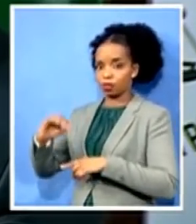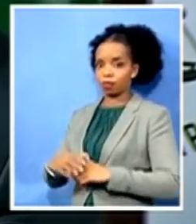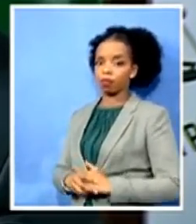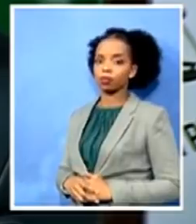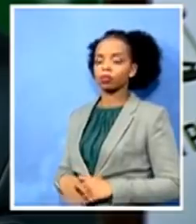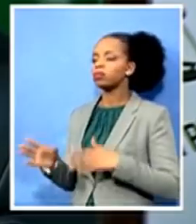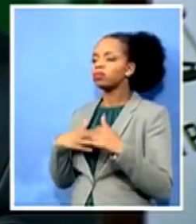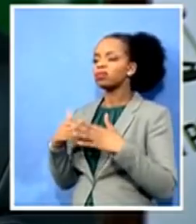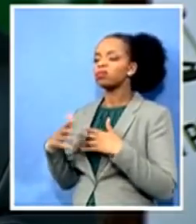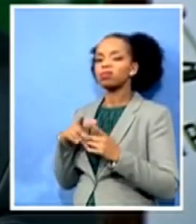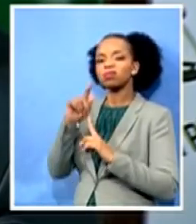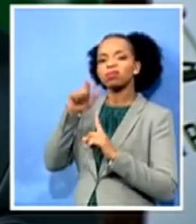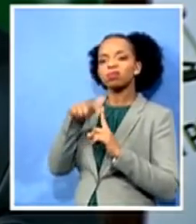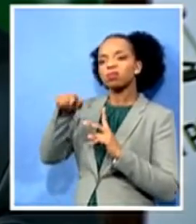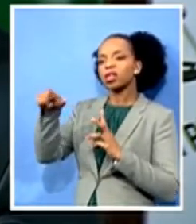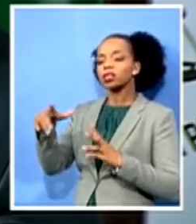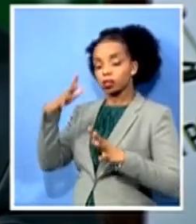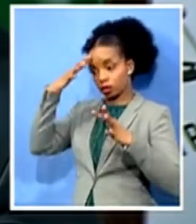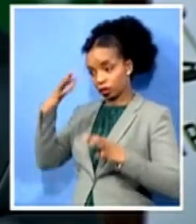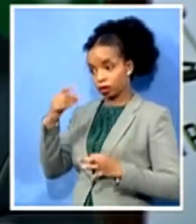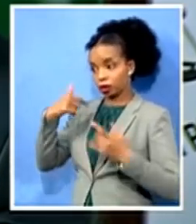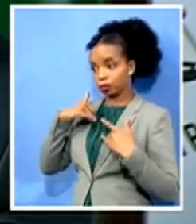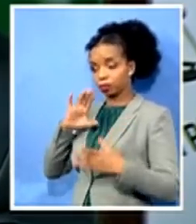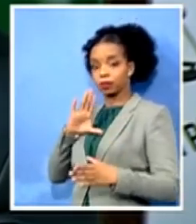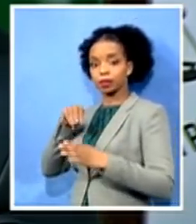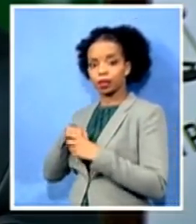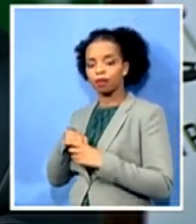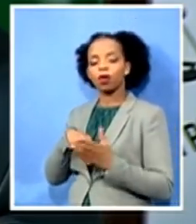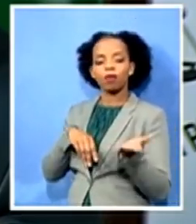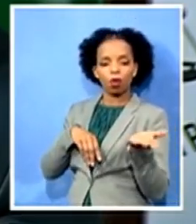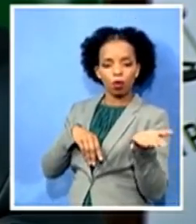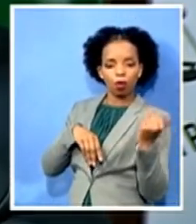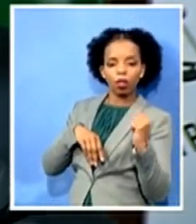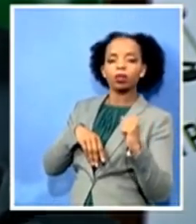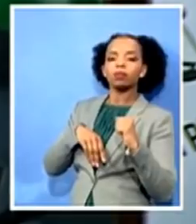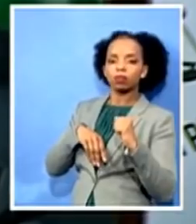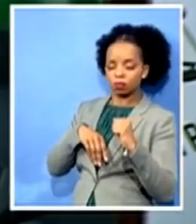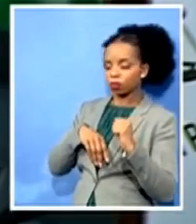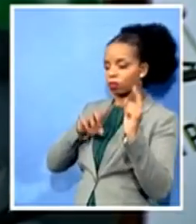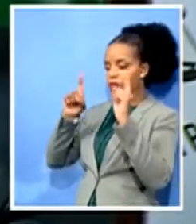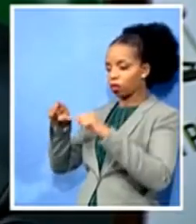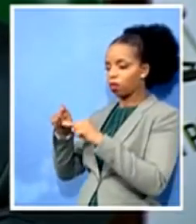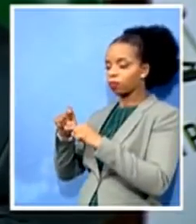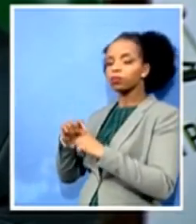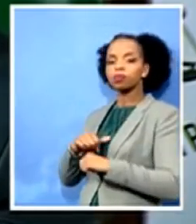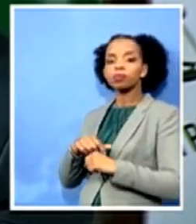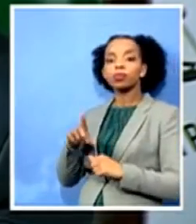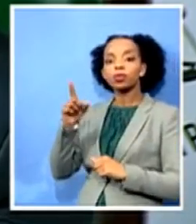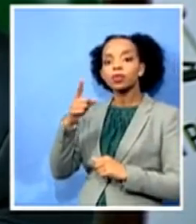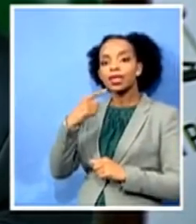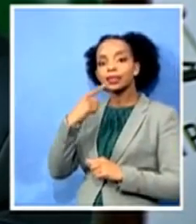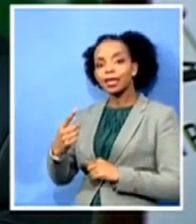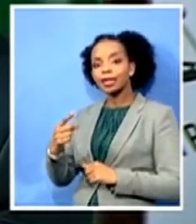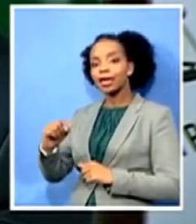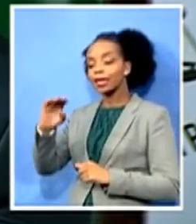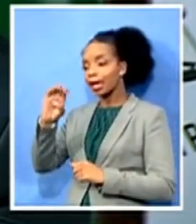by invitation. But otherwise, when you say EXCO, you are not including HODs. You are talking about